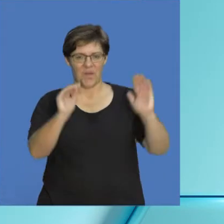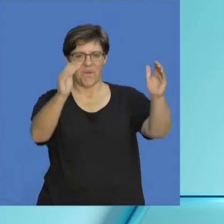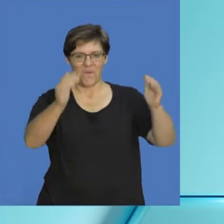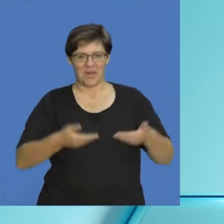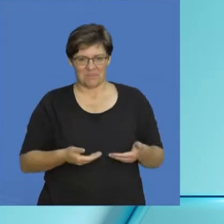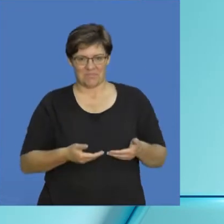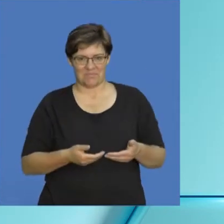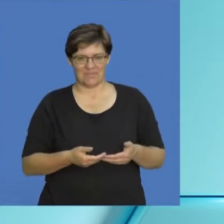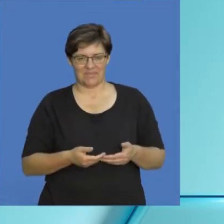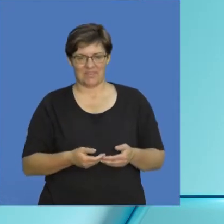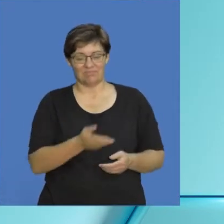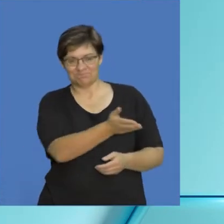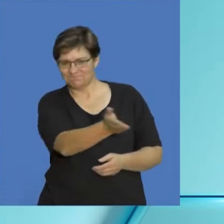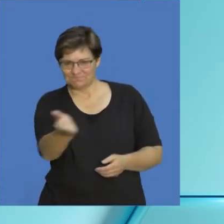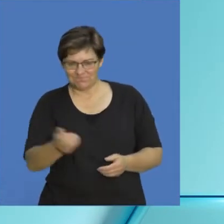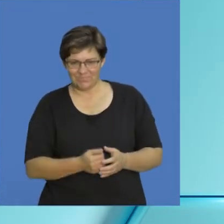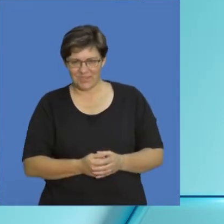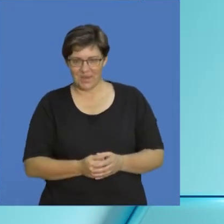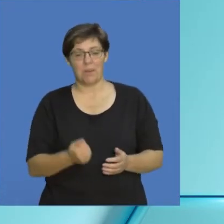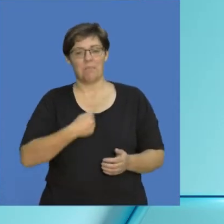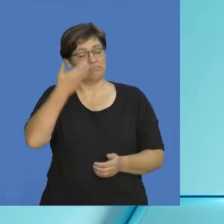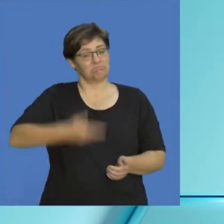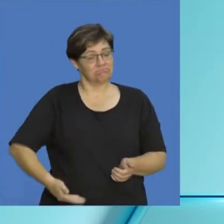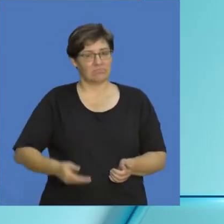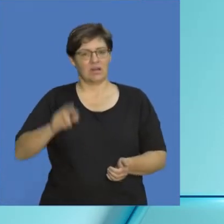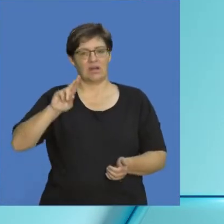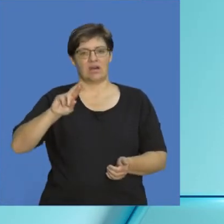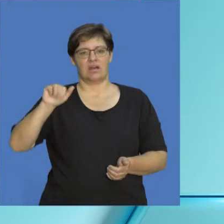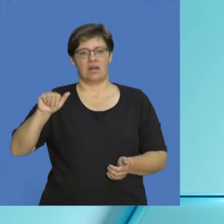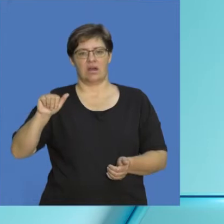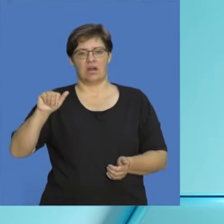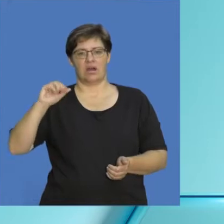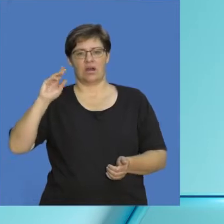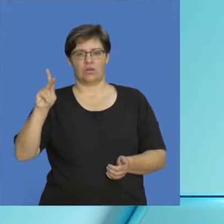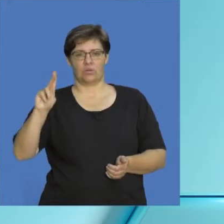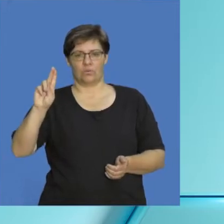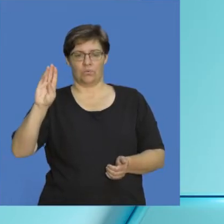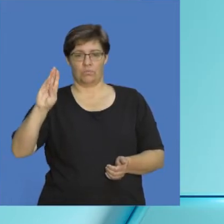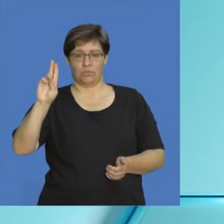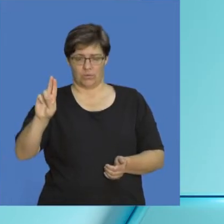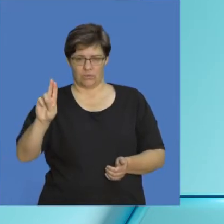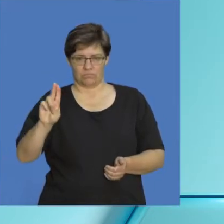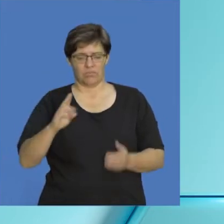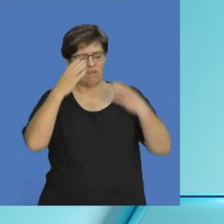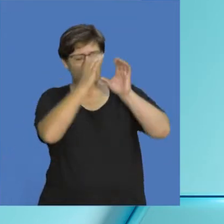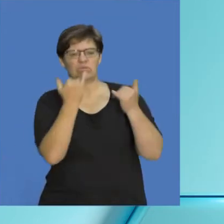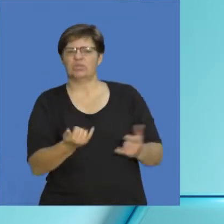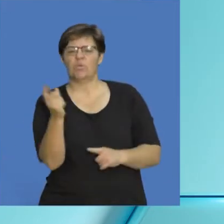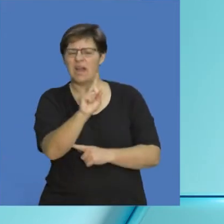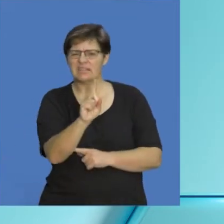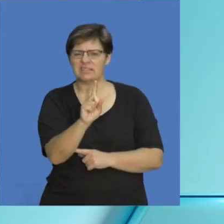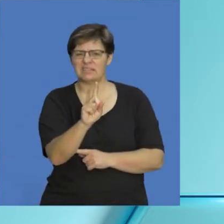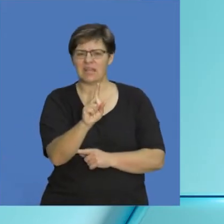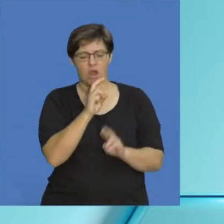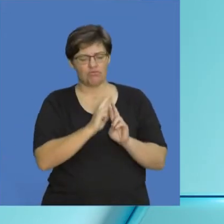welcome out there today. So my name is Rakubu. The focus of this lesson will be data representation